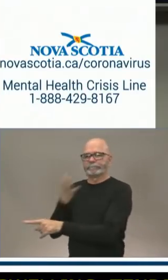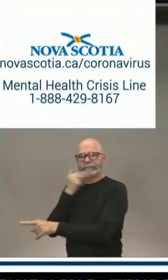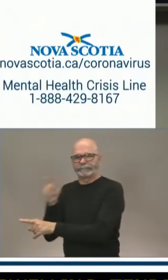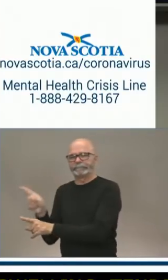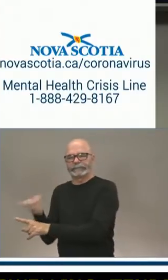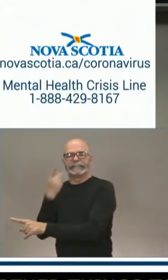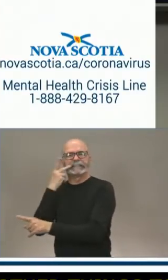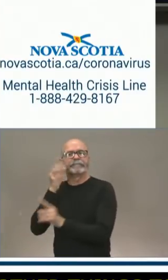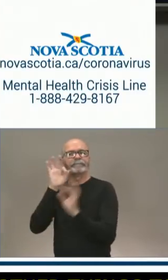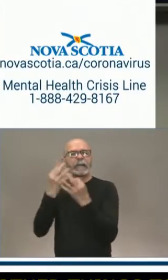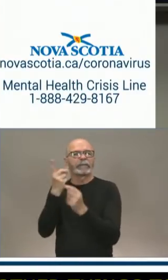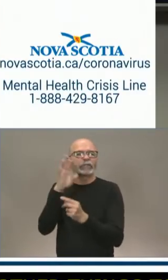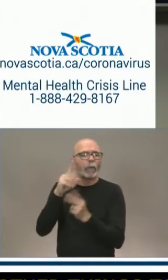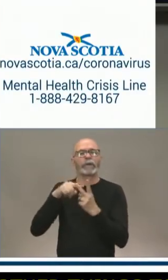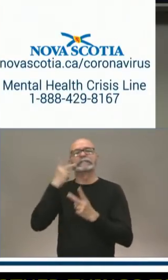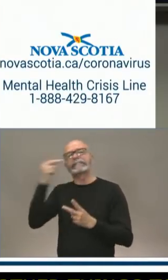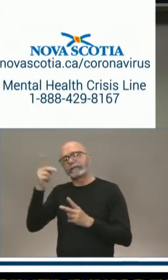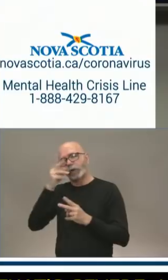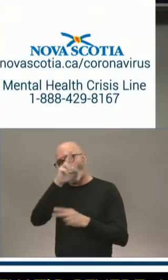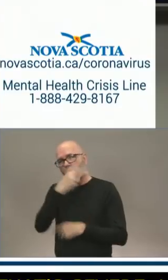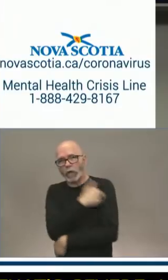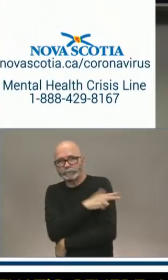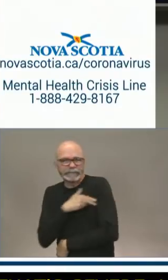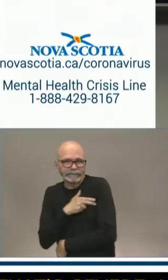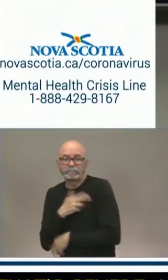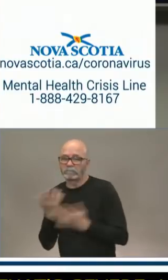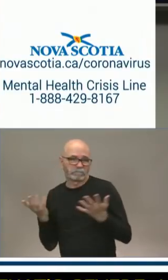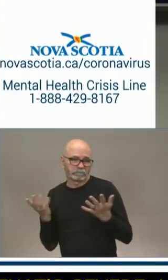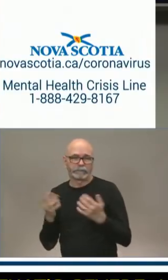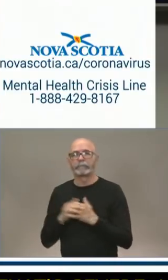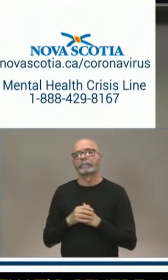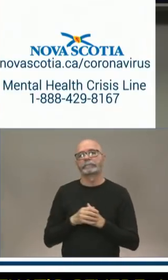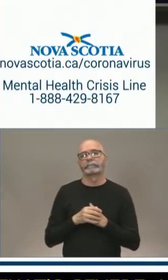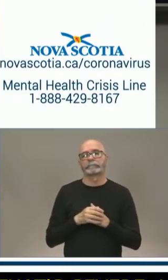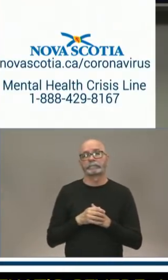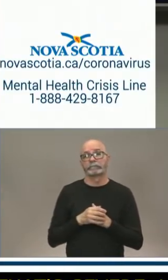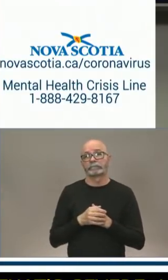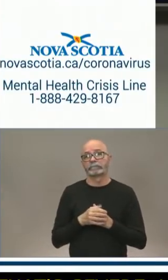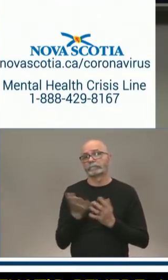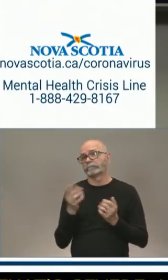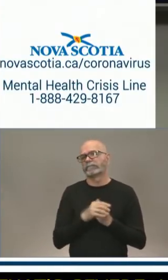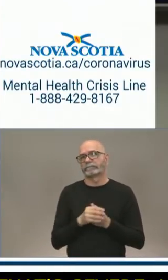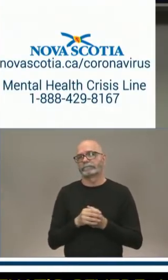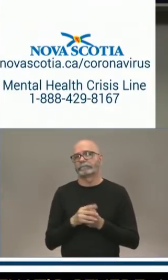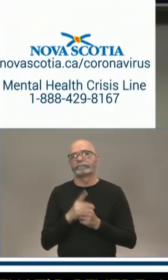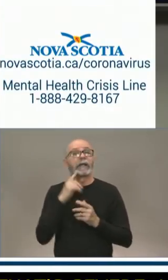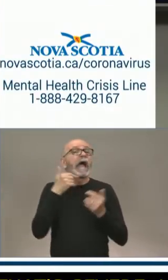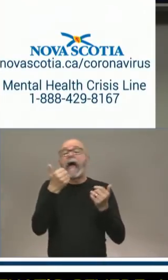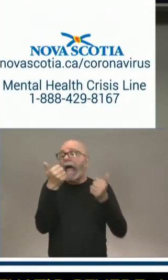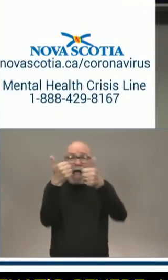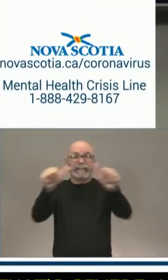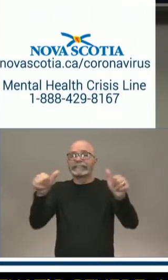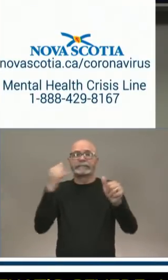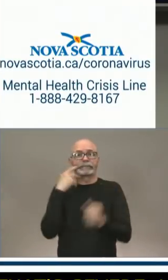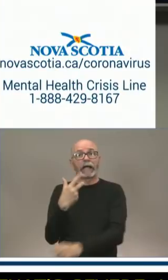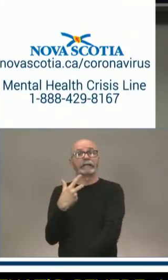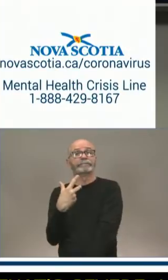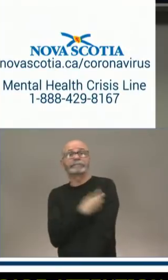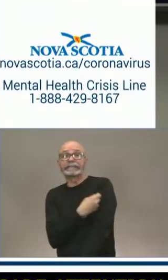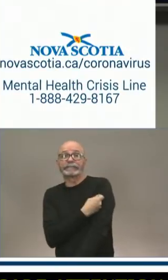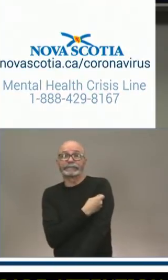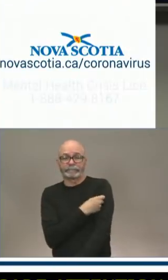that. We also, long-standing process, for all our vaccines, anybody who provides a vaccine,